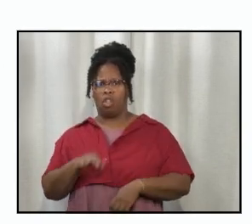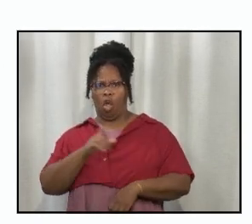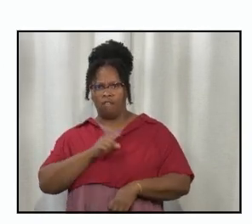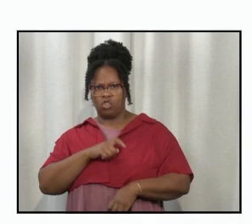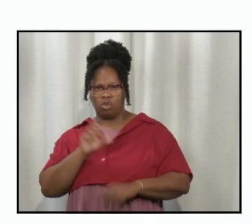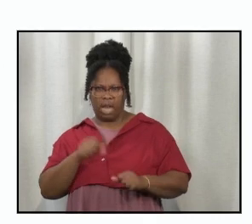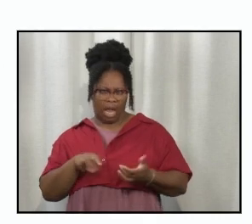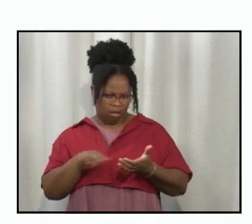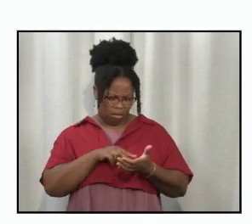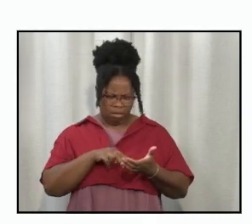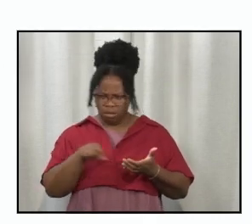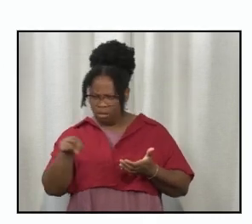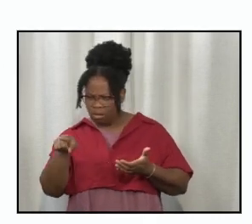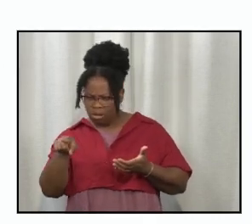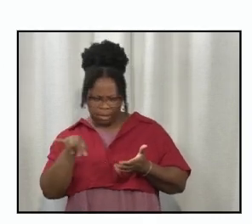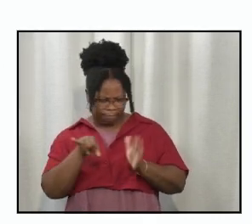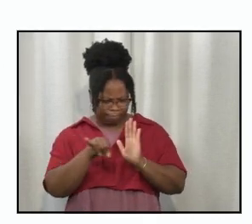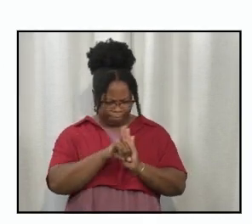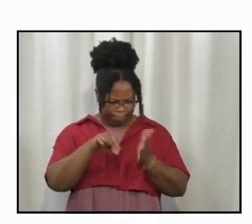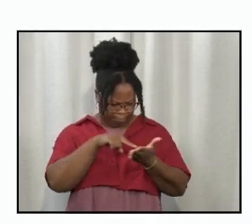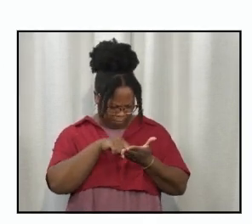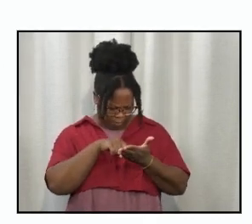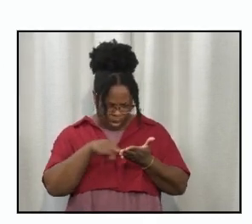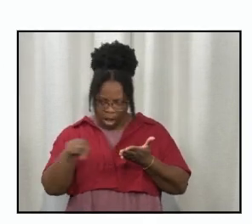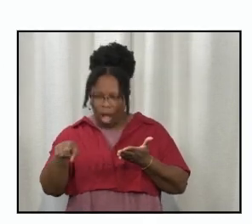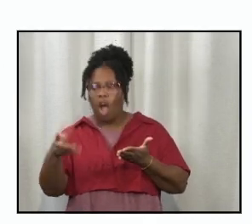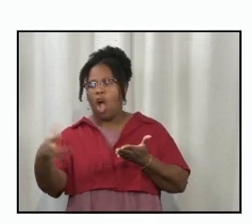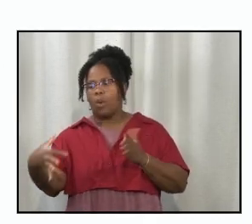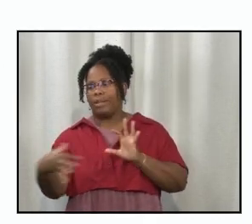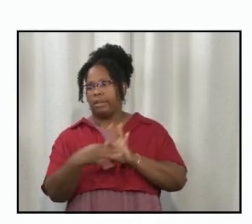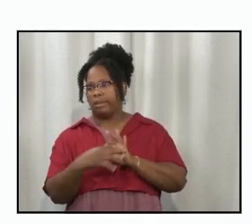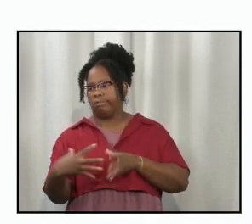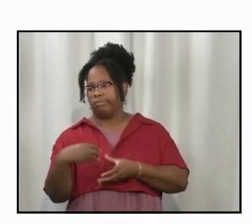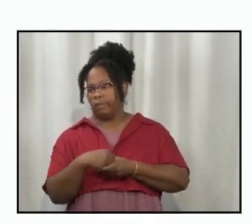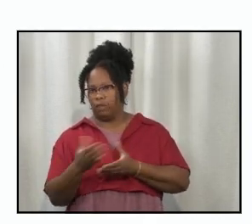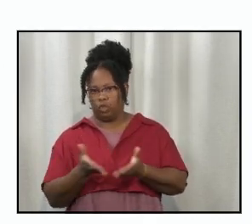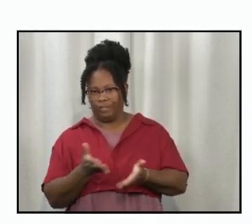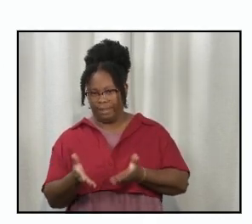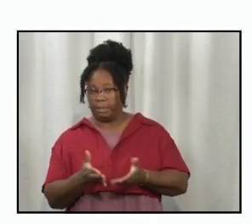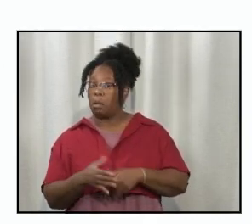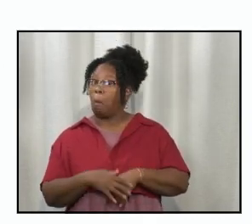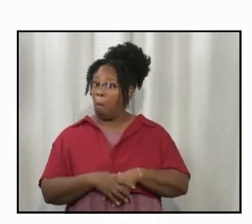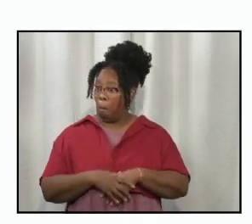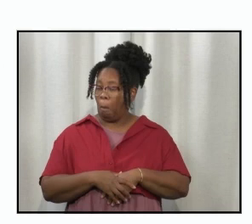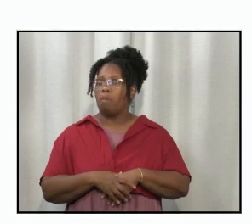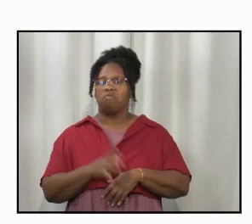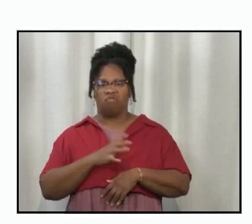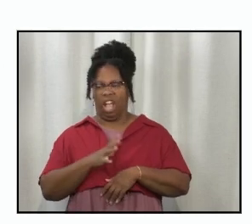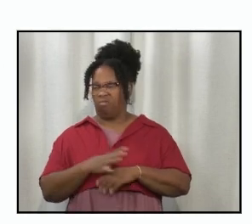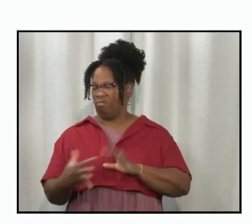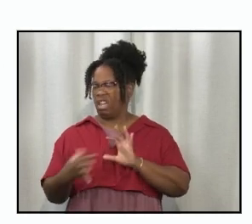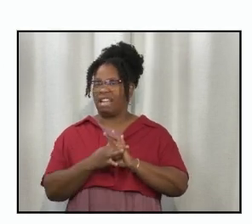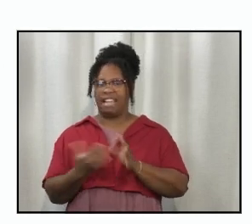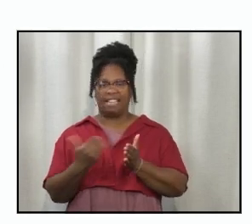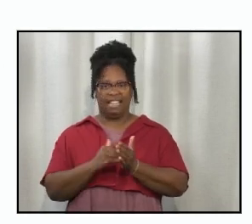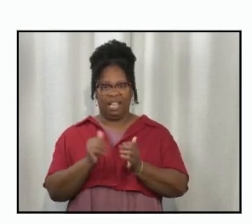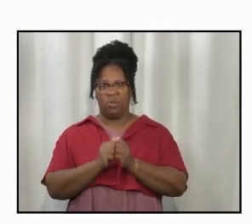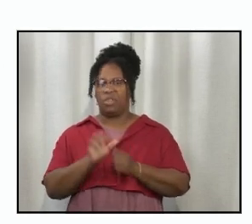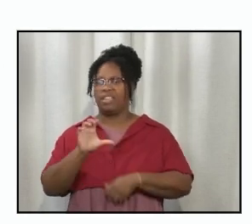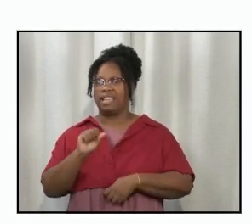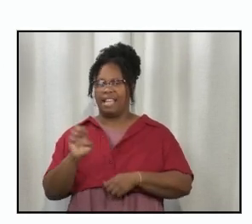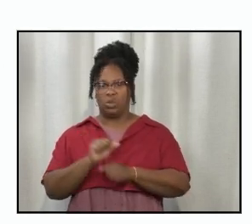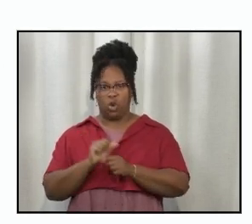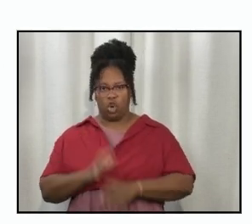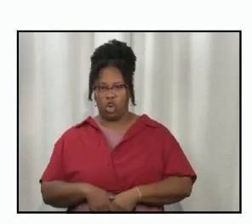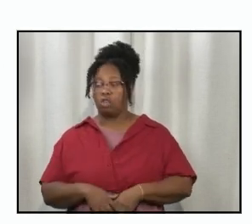someone's already been connected to services through one of our programs. If they have been, we can easily reconnect them to their case manager. Worker. If